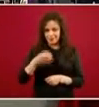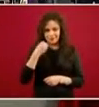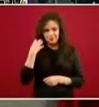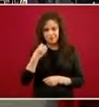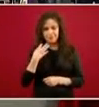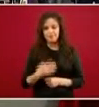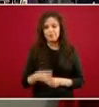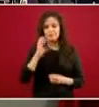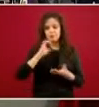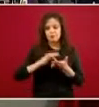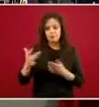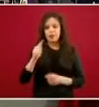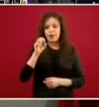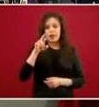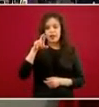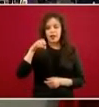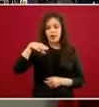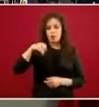Hello, good evening.